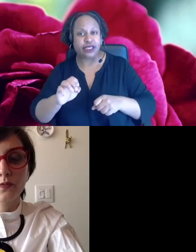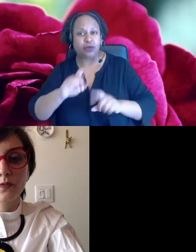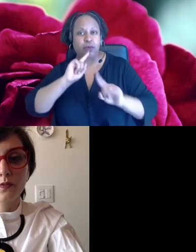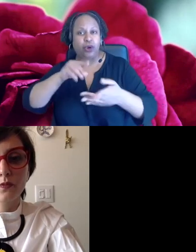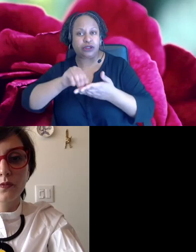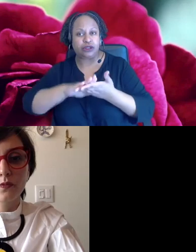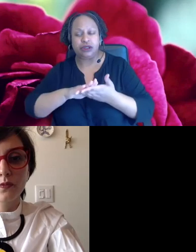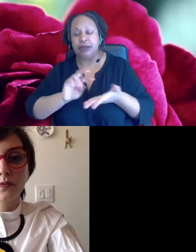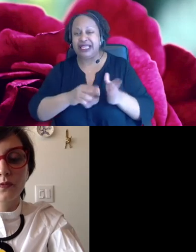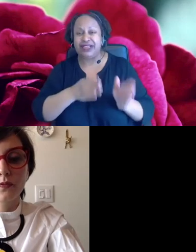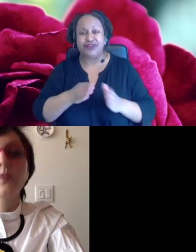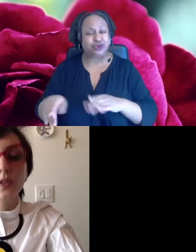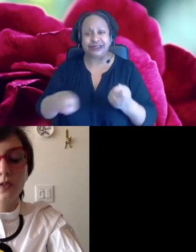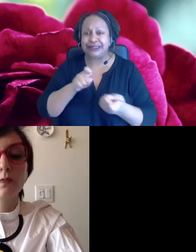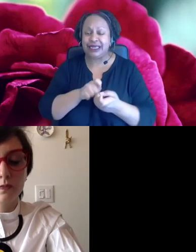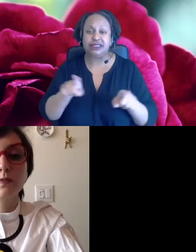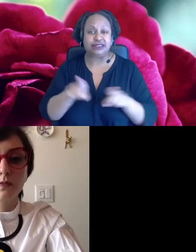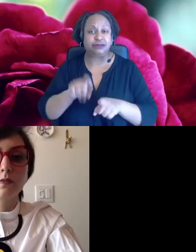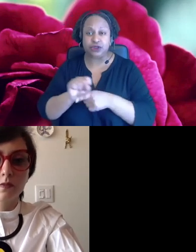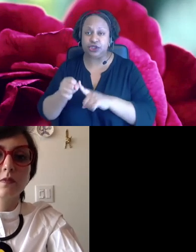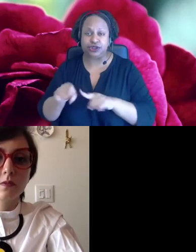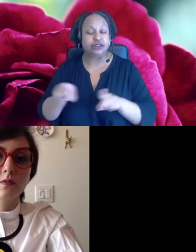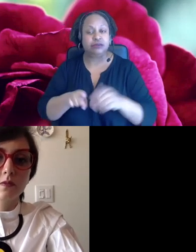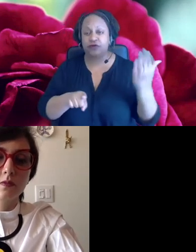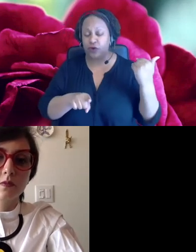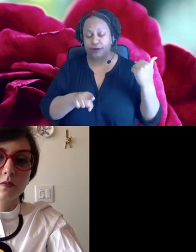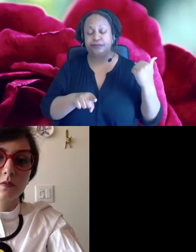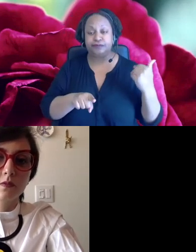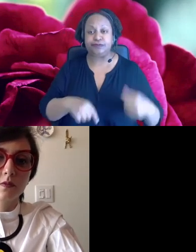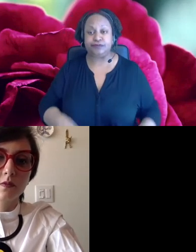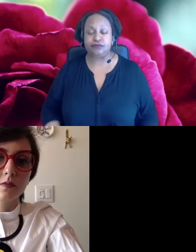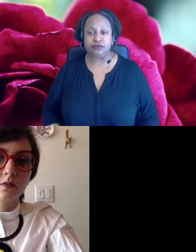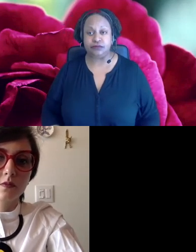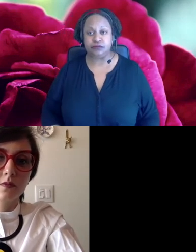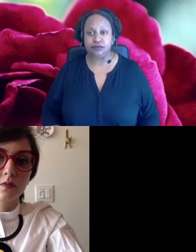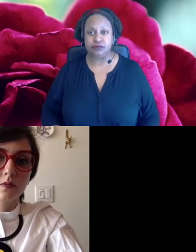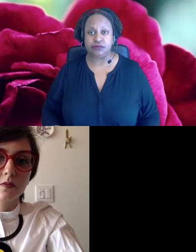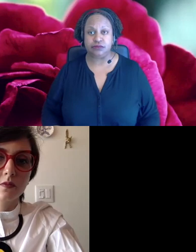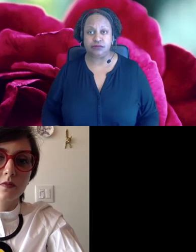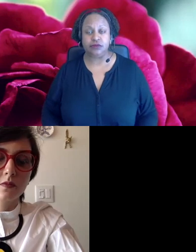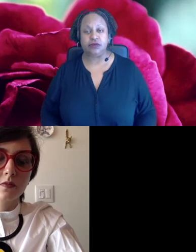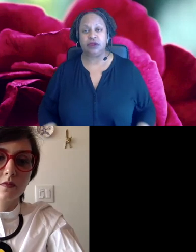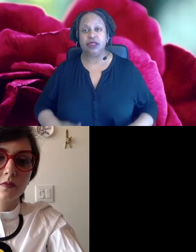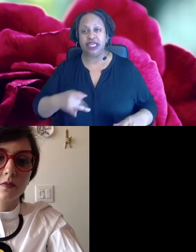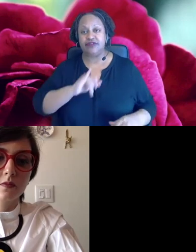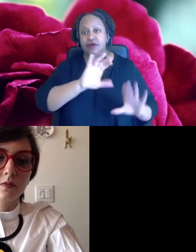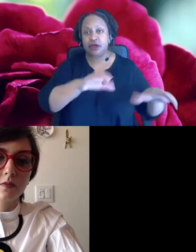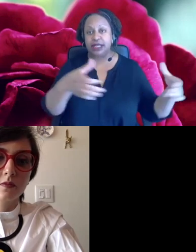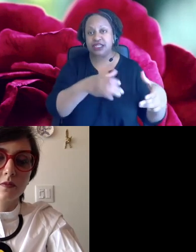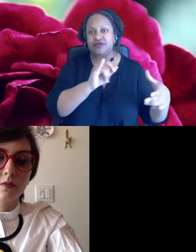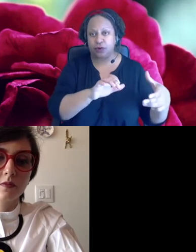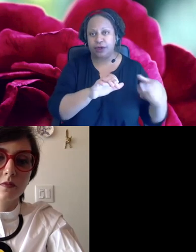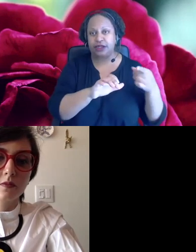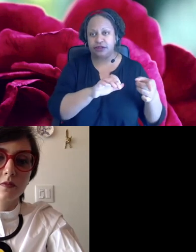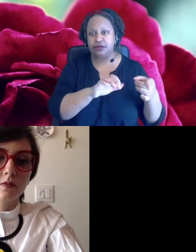up in exactly the same situation as before. It's just that if it was, the collective was incorporated, you'd